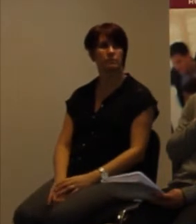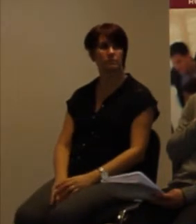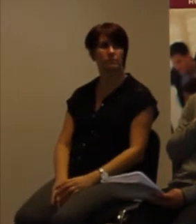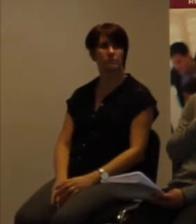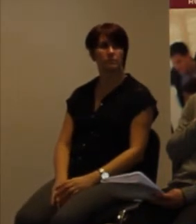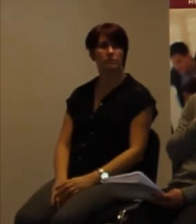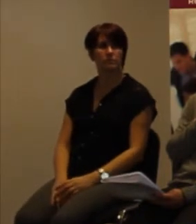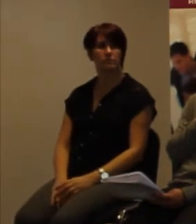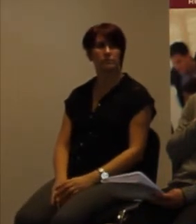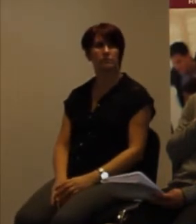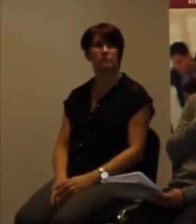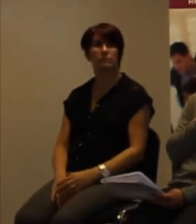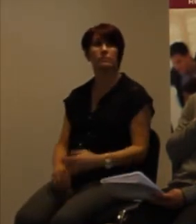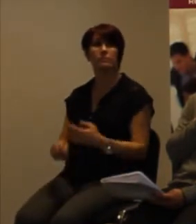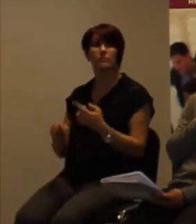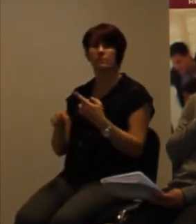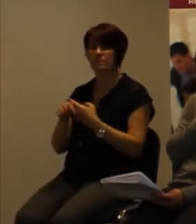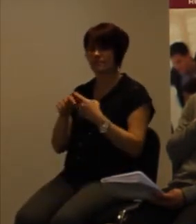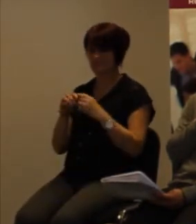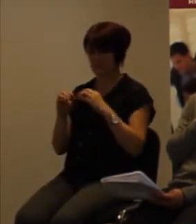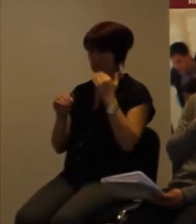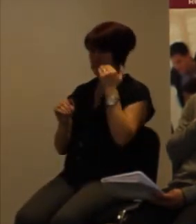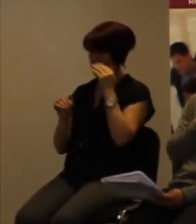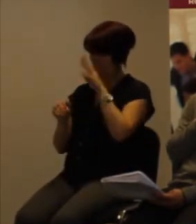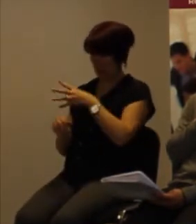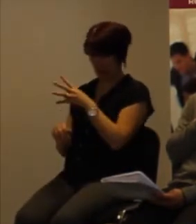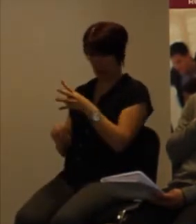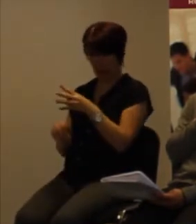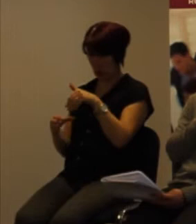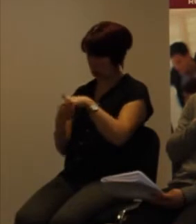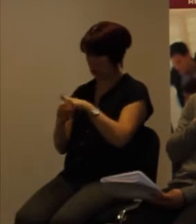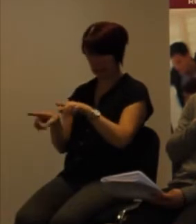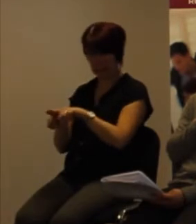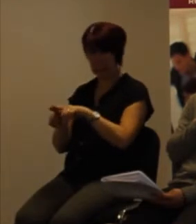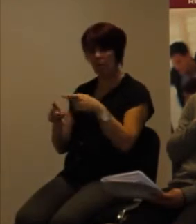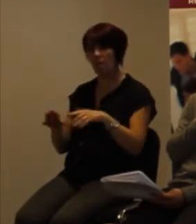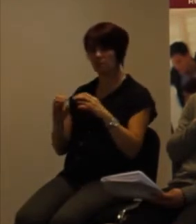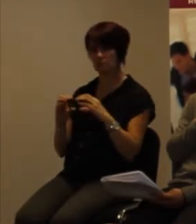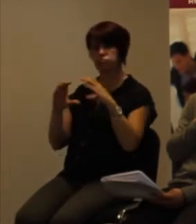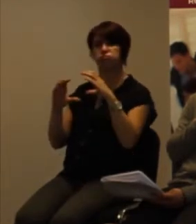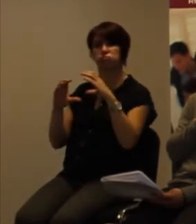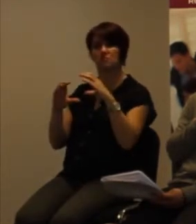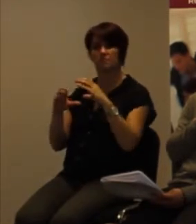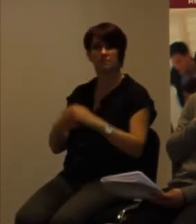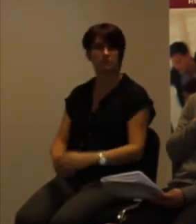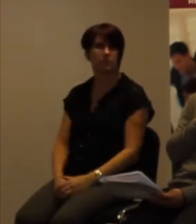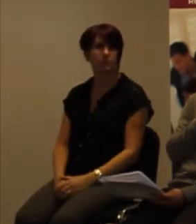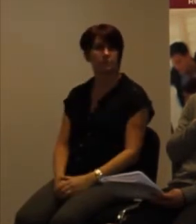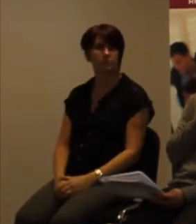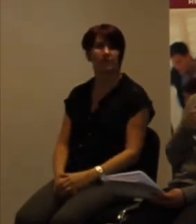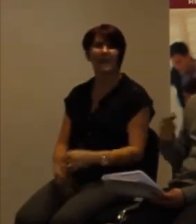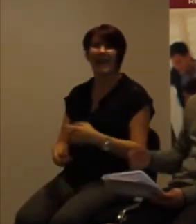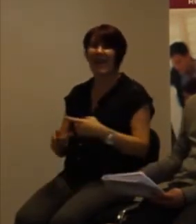Suitably modified enlarged paper with simplified layout and reduced content. So we can approach this in different ways.